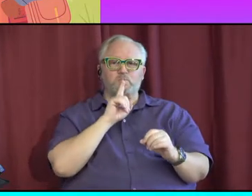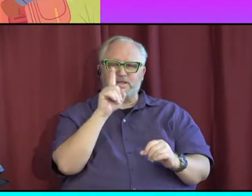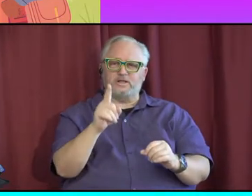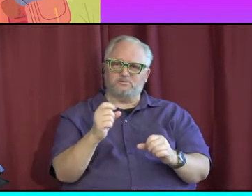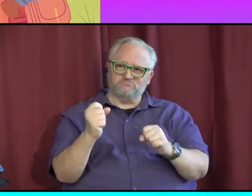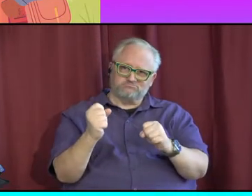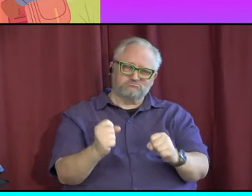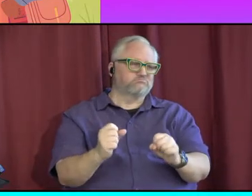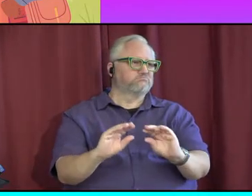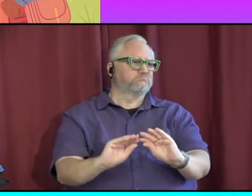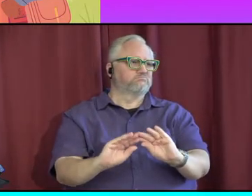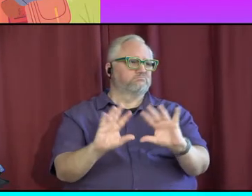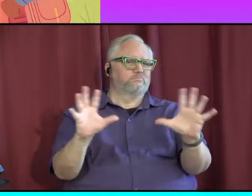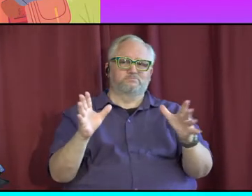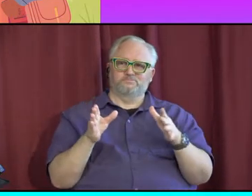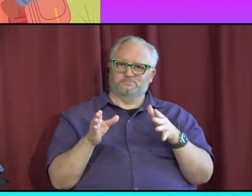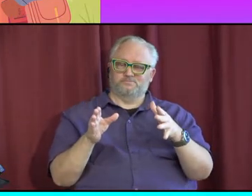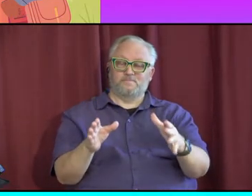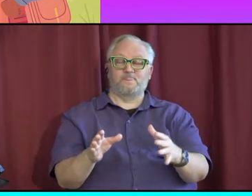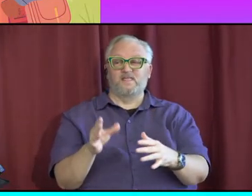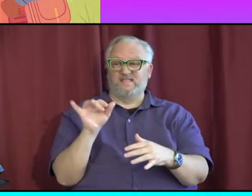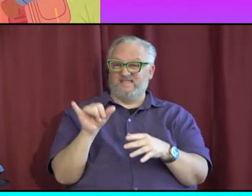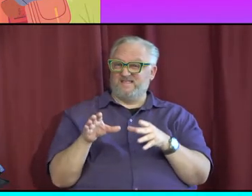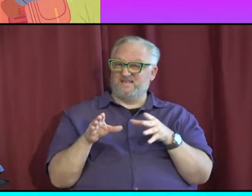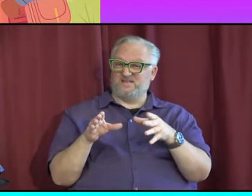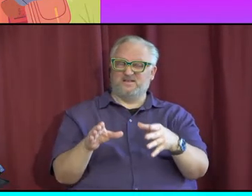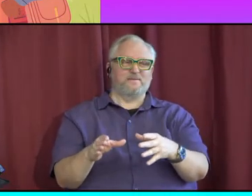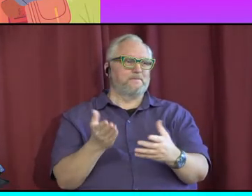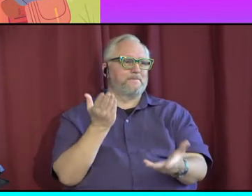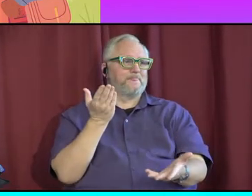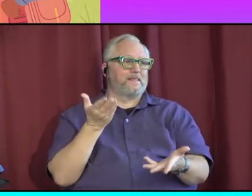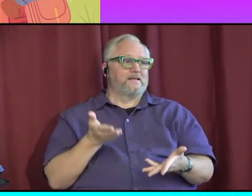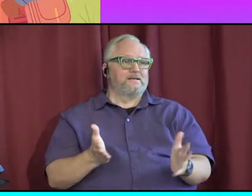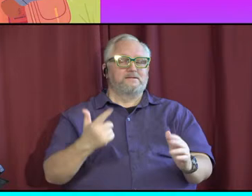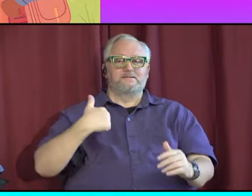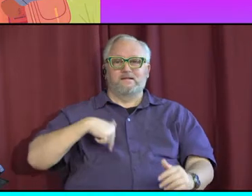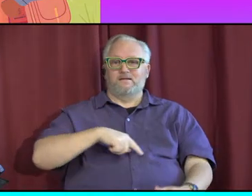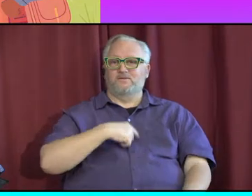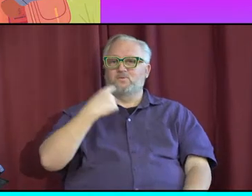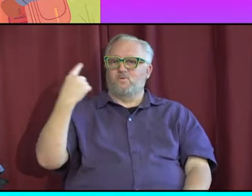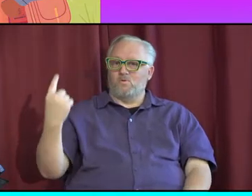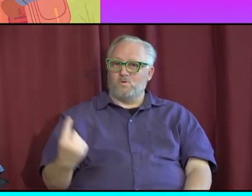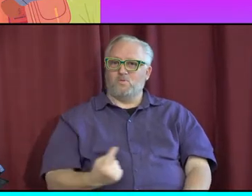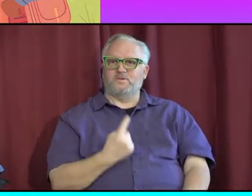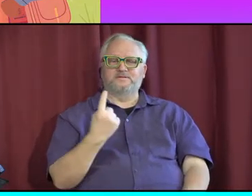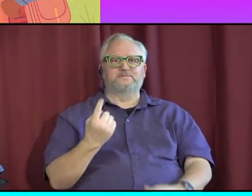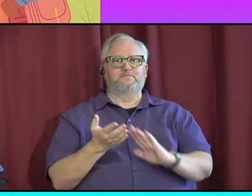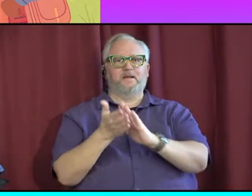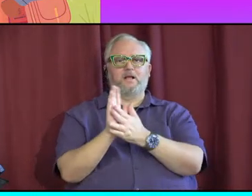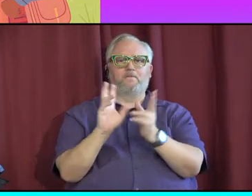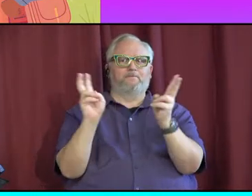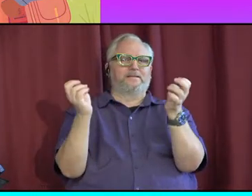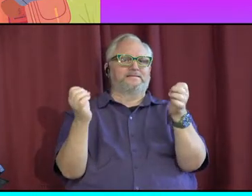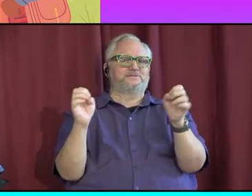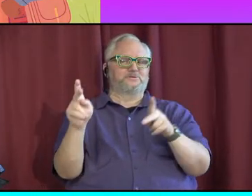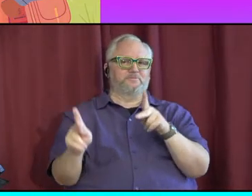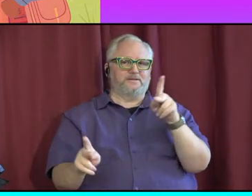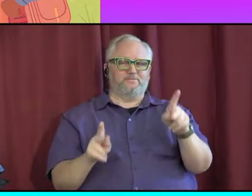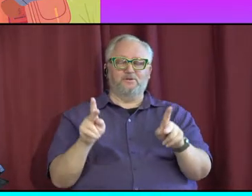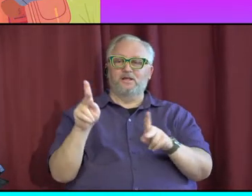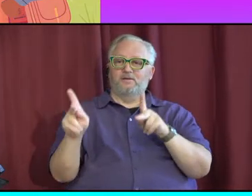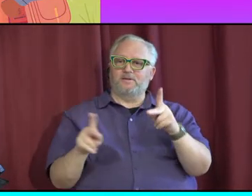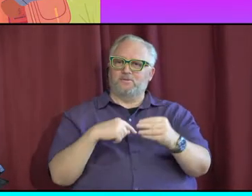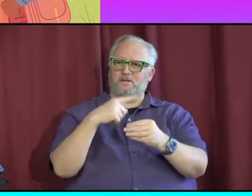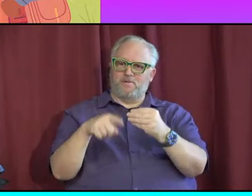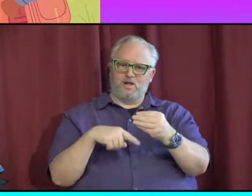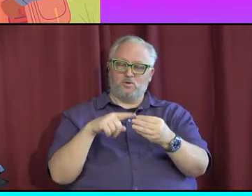way. So in that sense, may we always be Easter people, a people of